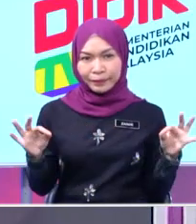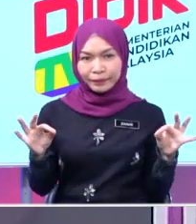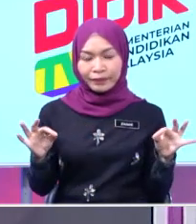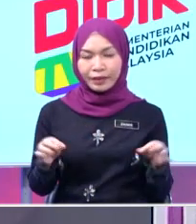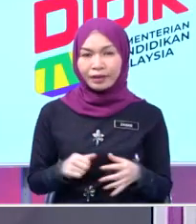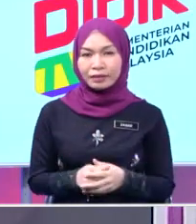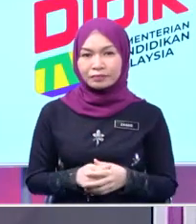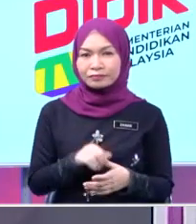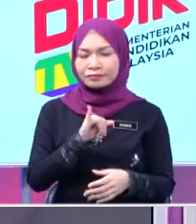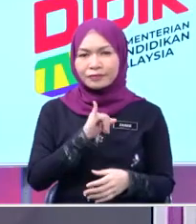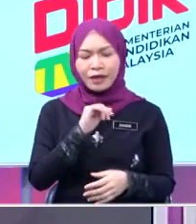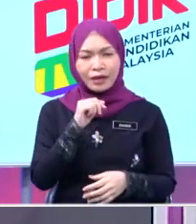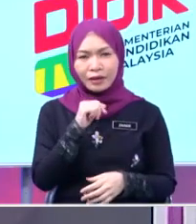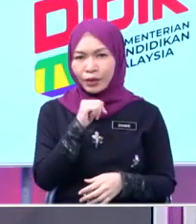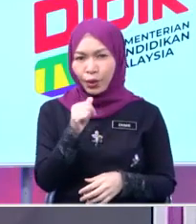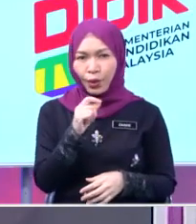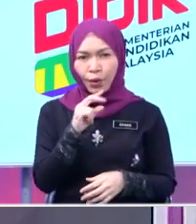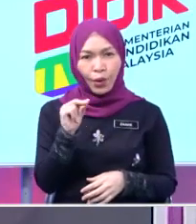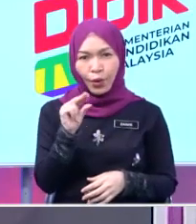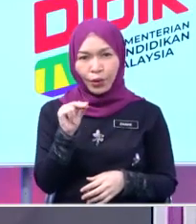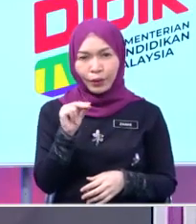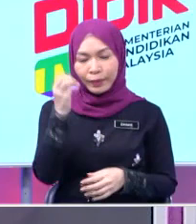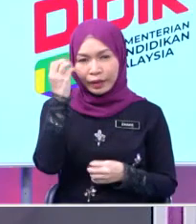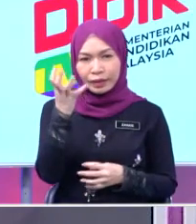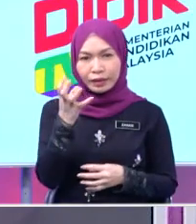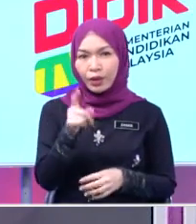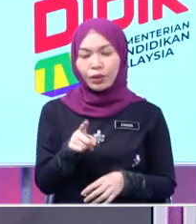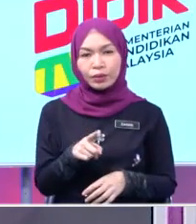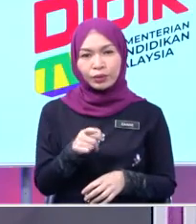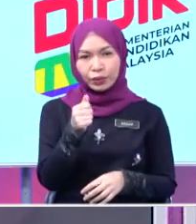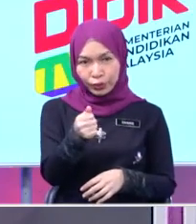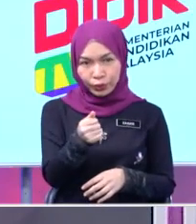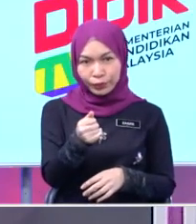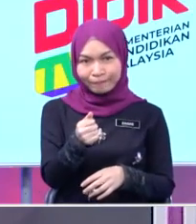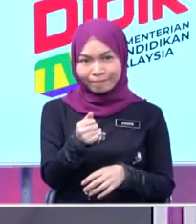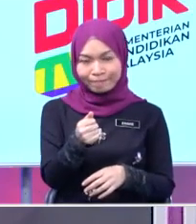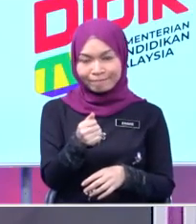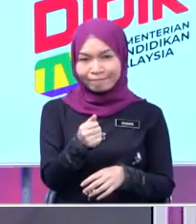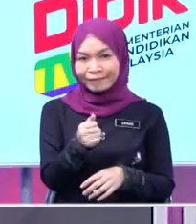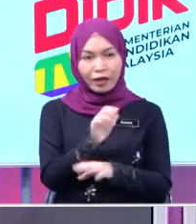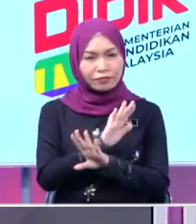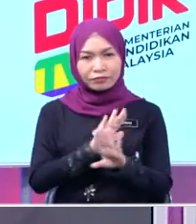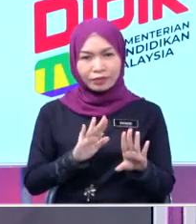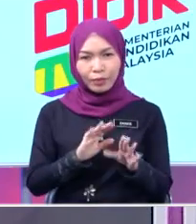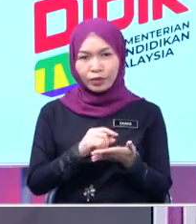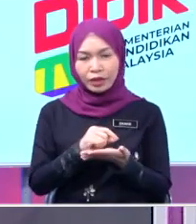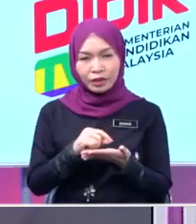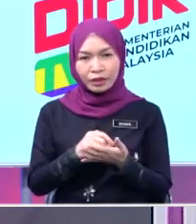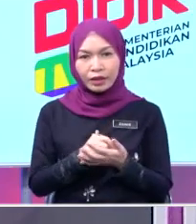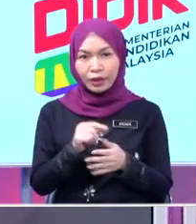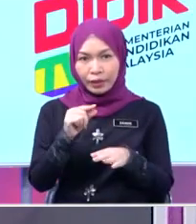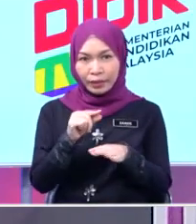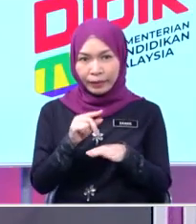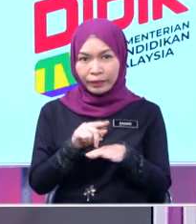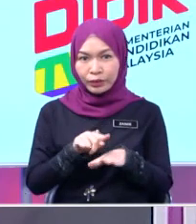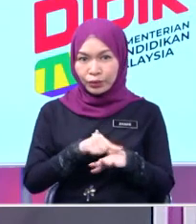can't copy or, lift, that's the word we would use, lift phrases or words from the question. You can, but don't